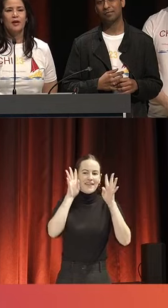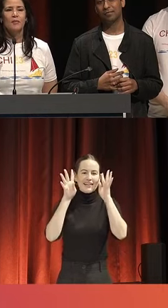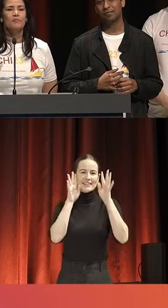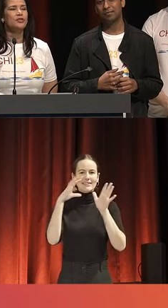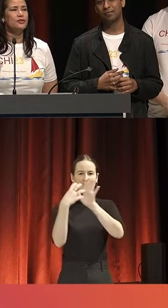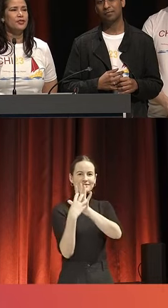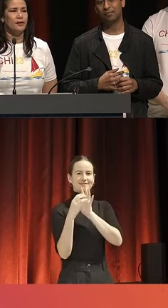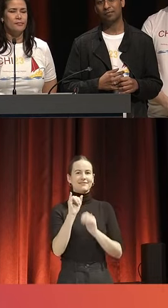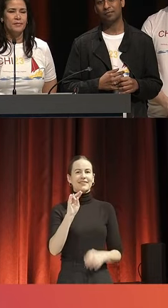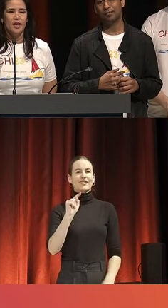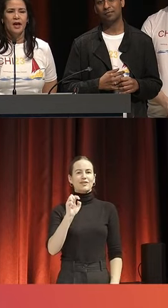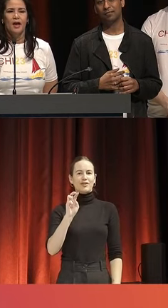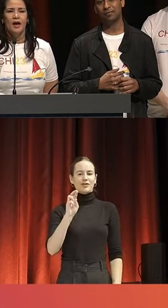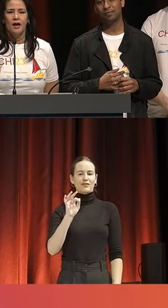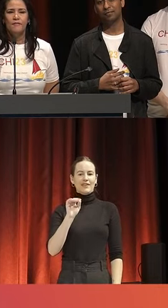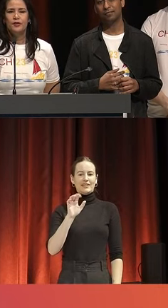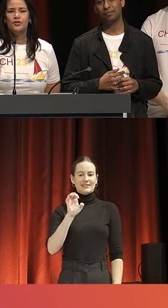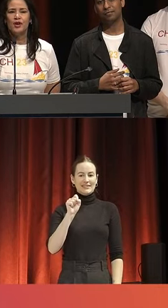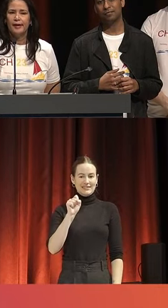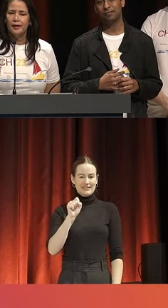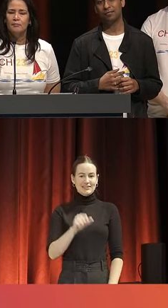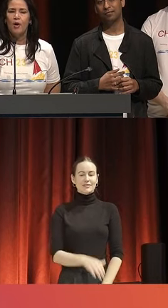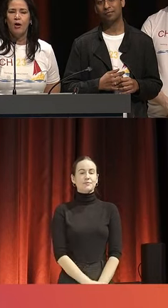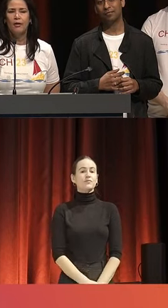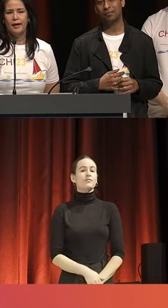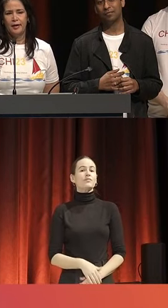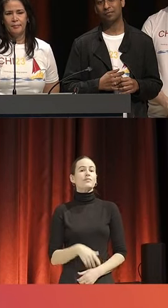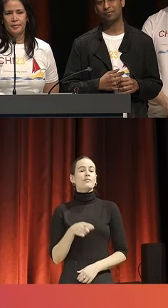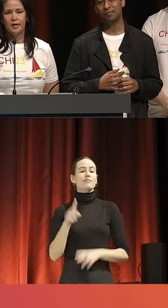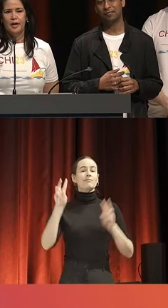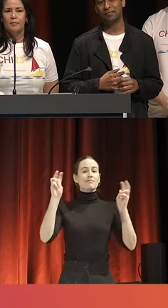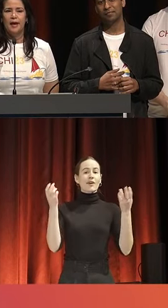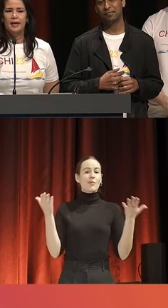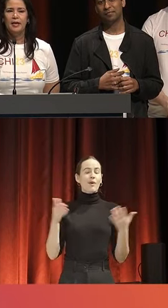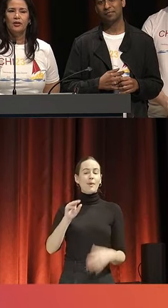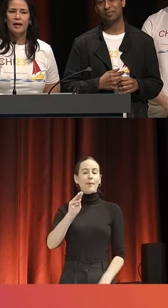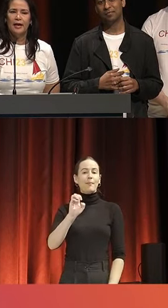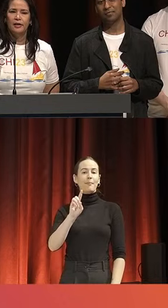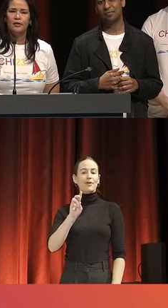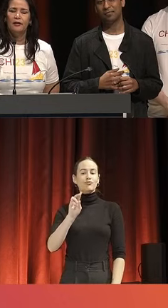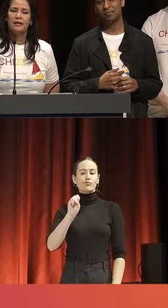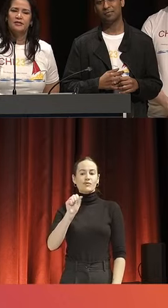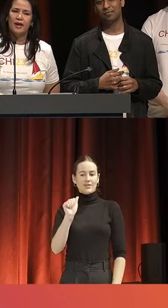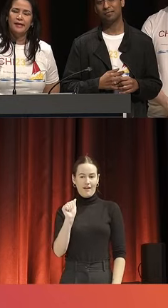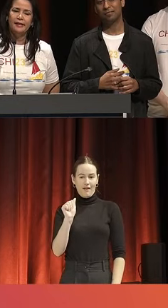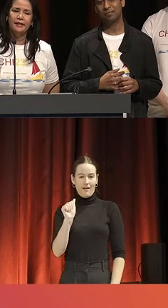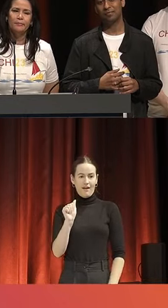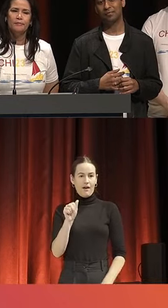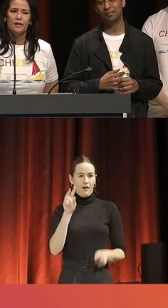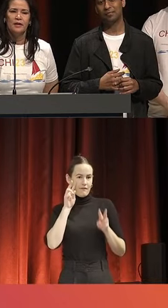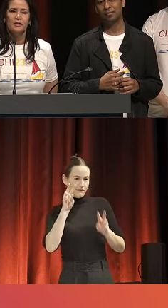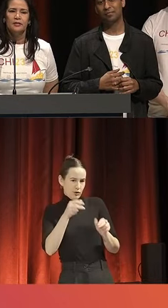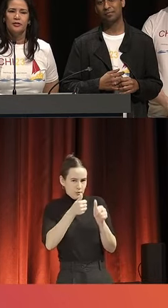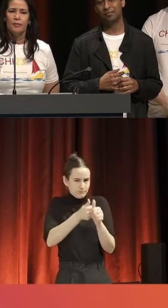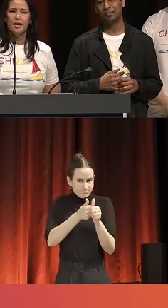interfaces, Medusa, a view tracking Pong game, by Nikolai Lukas Reinke,